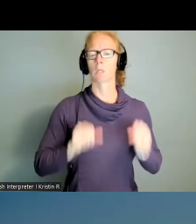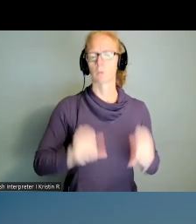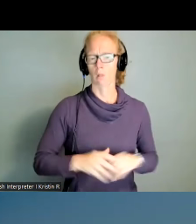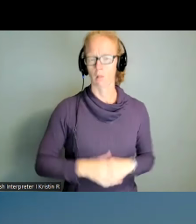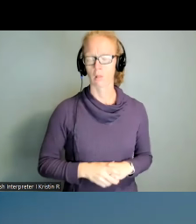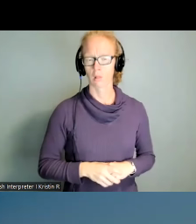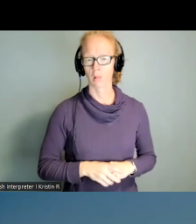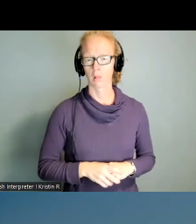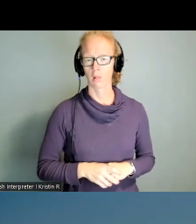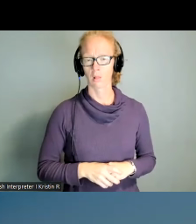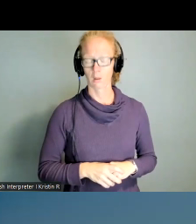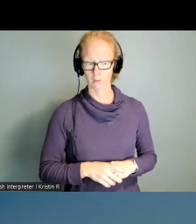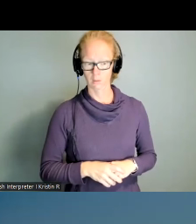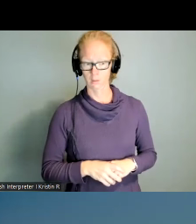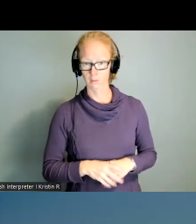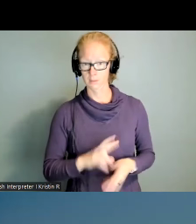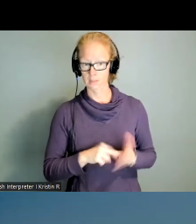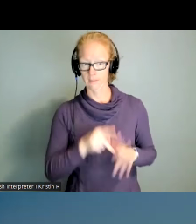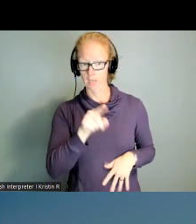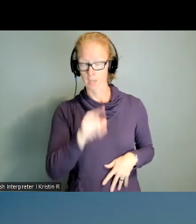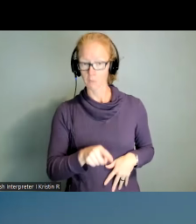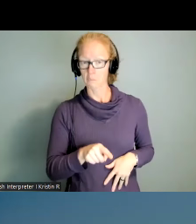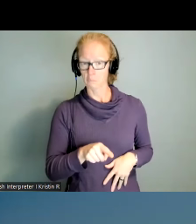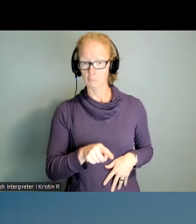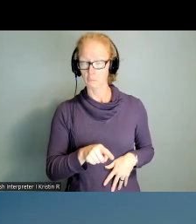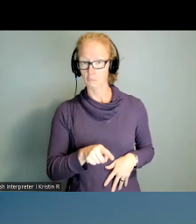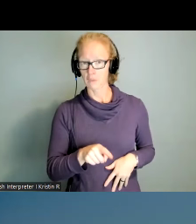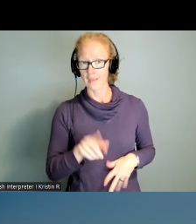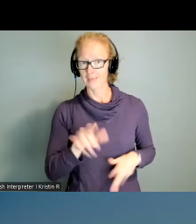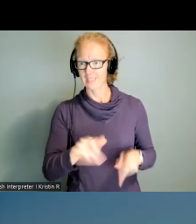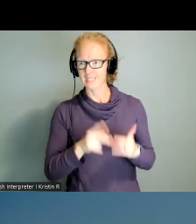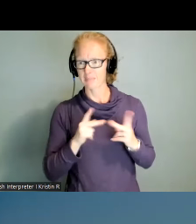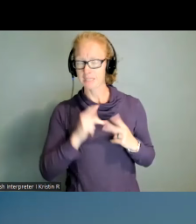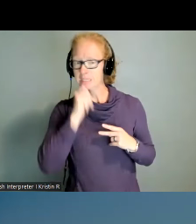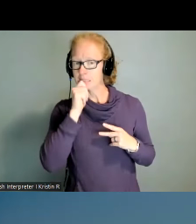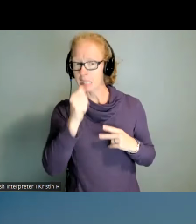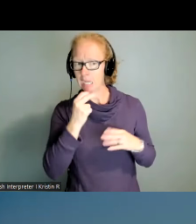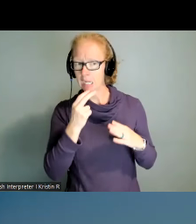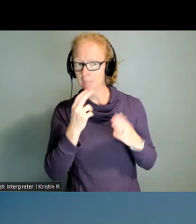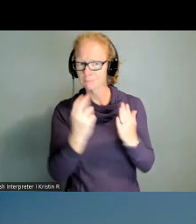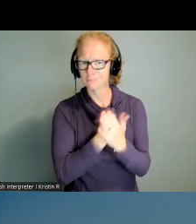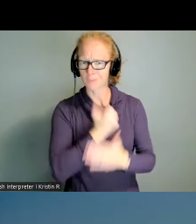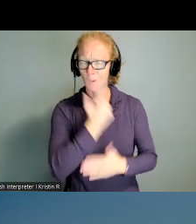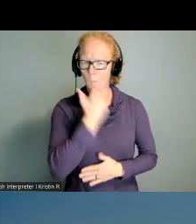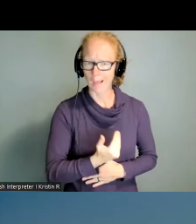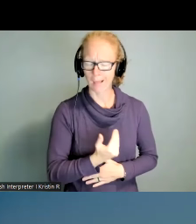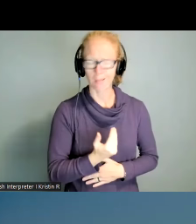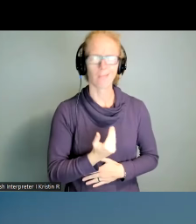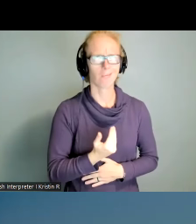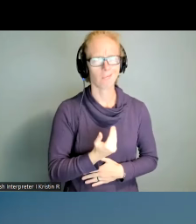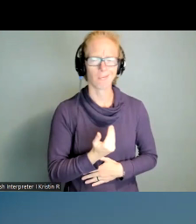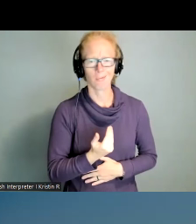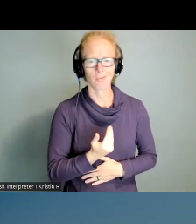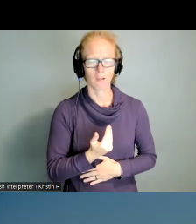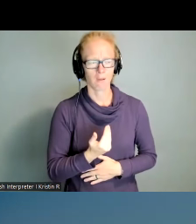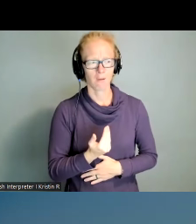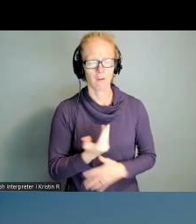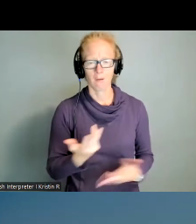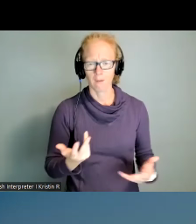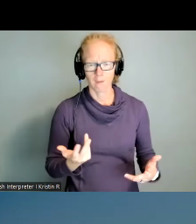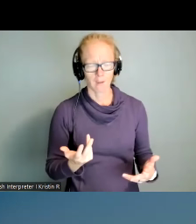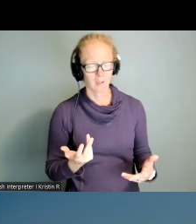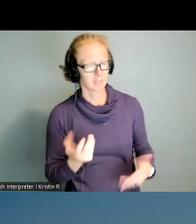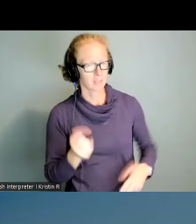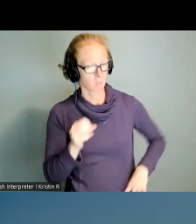to reveal a set of sites that might be underutilized. So for example, if you had selected retail commercial, you'd be looking